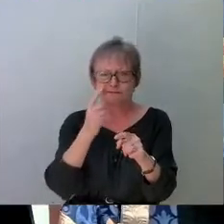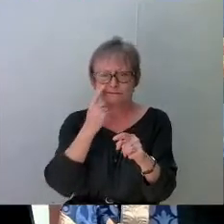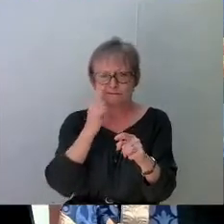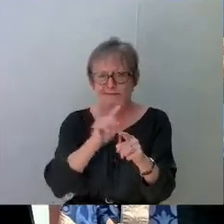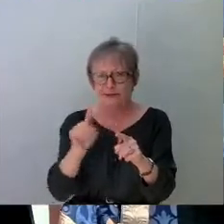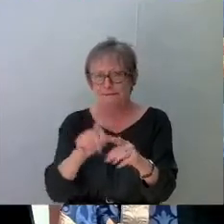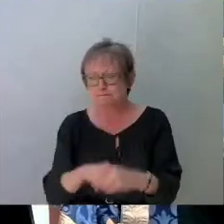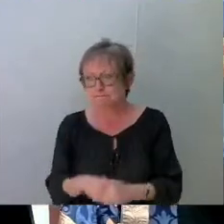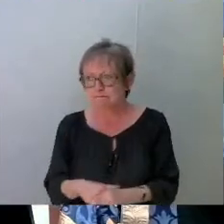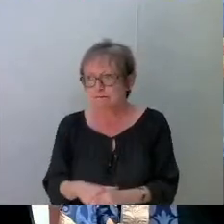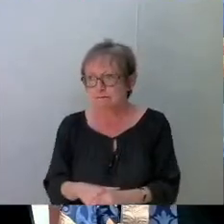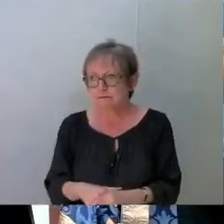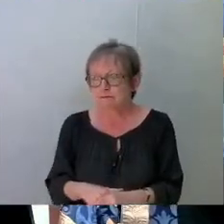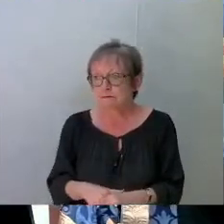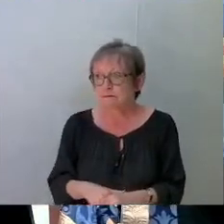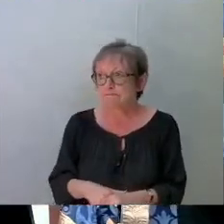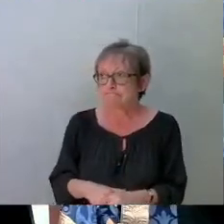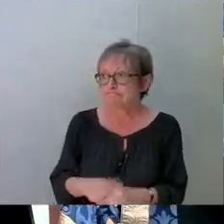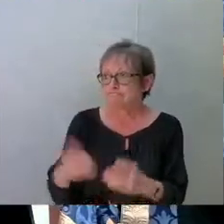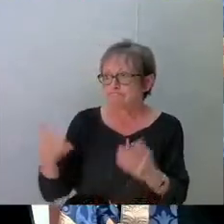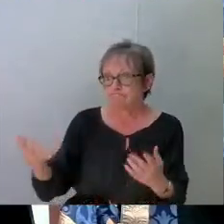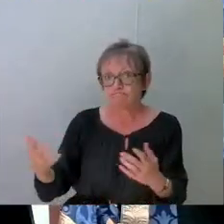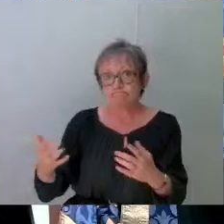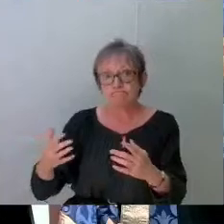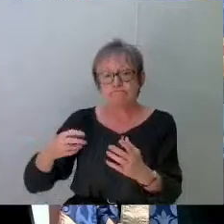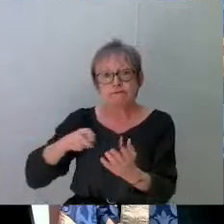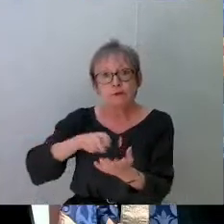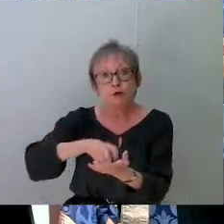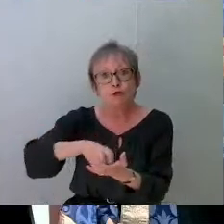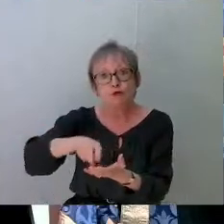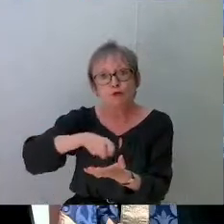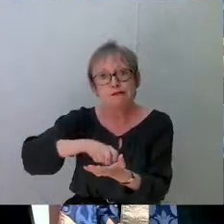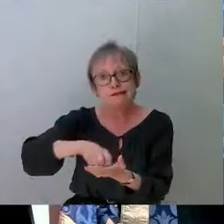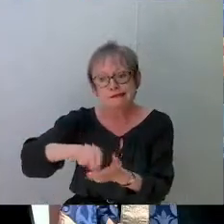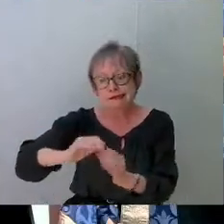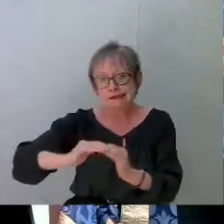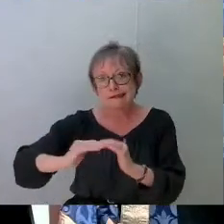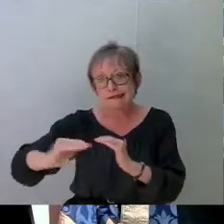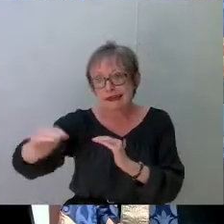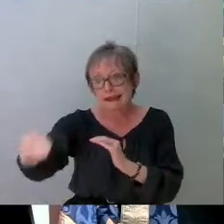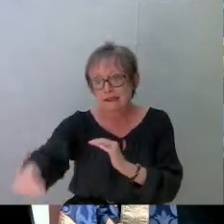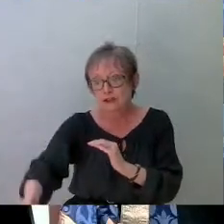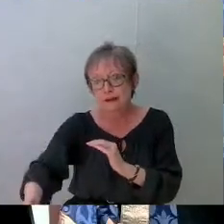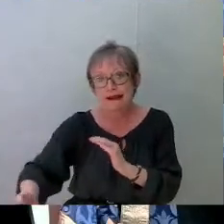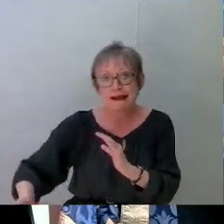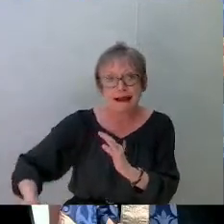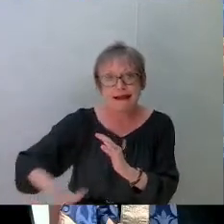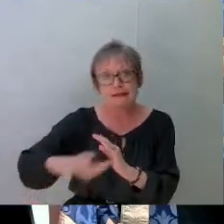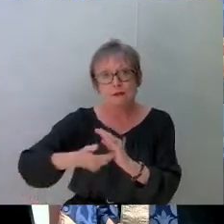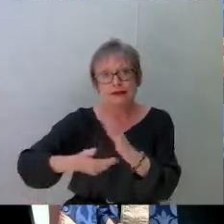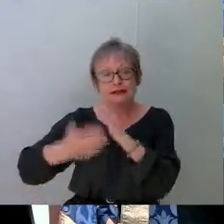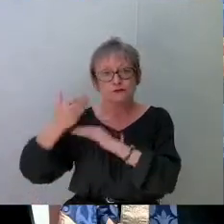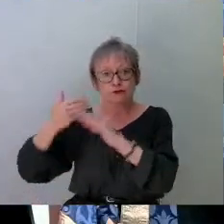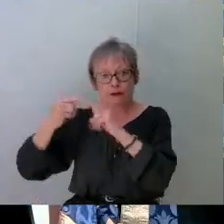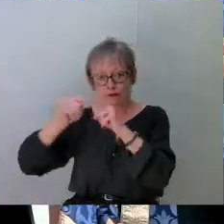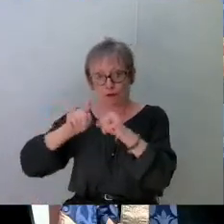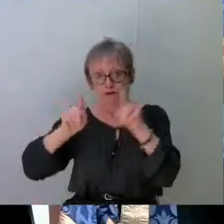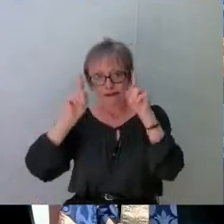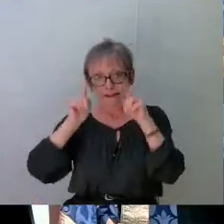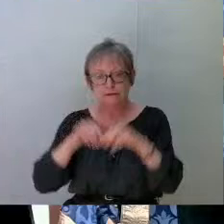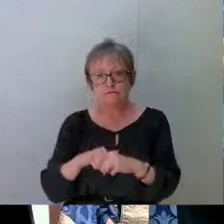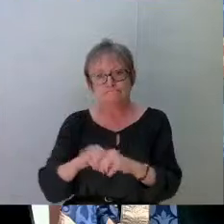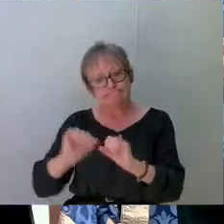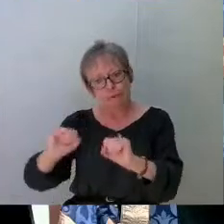again. Today, as you cross the stage, each one of you will be adding to the great history of this university, of